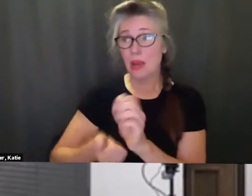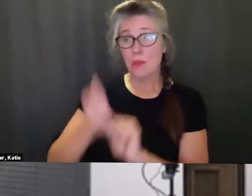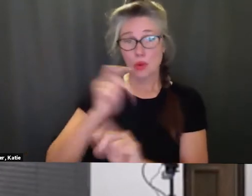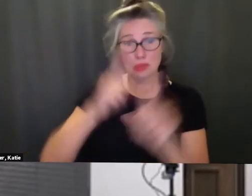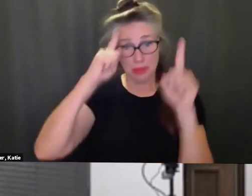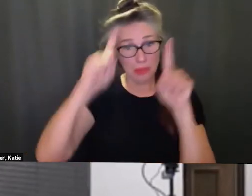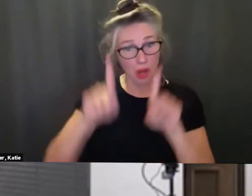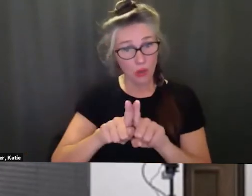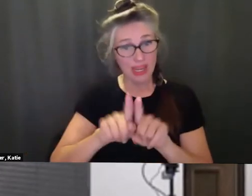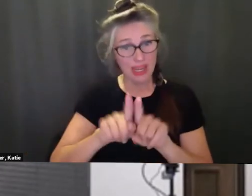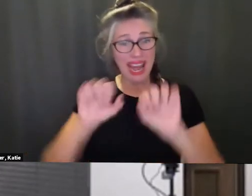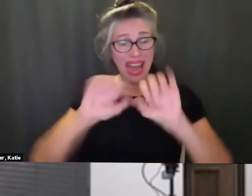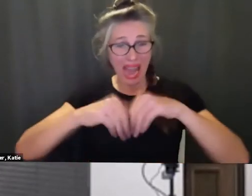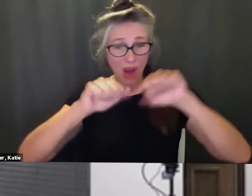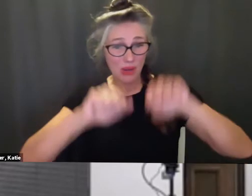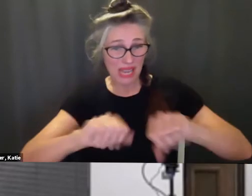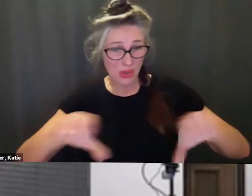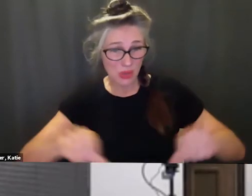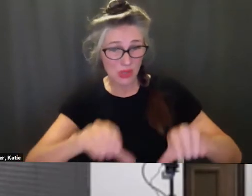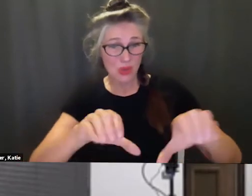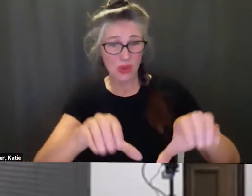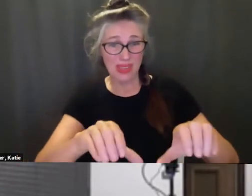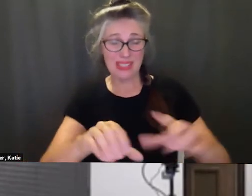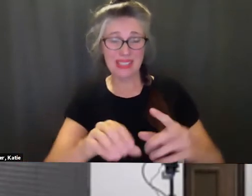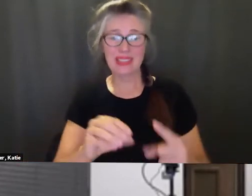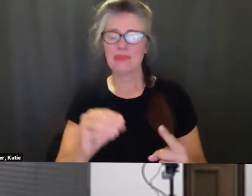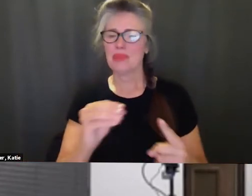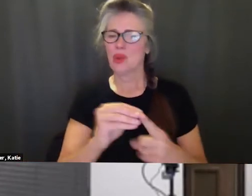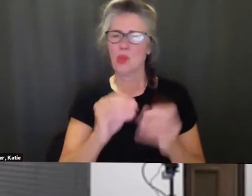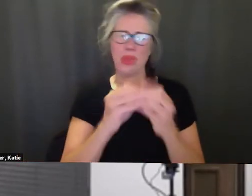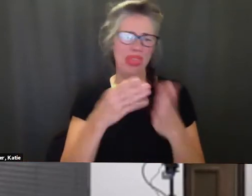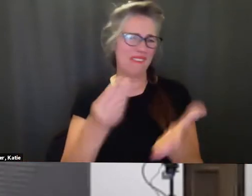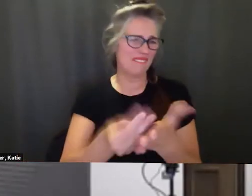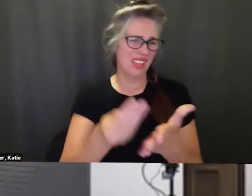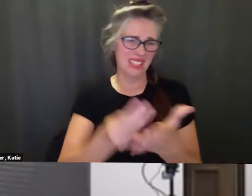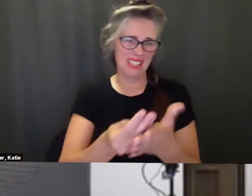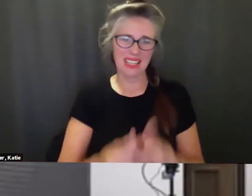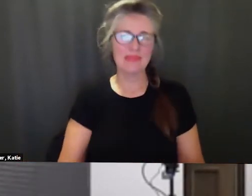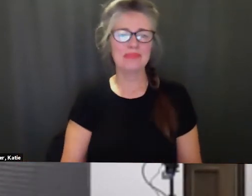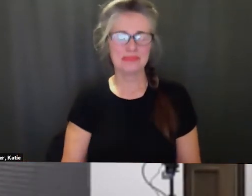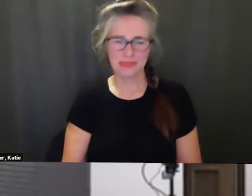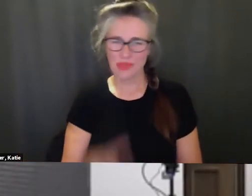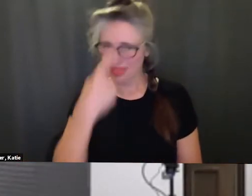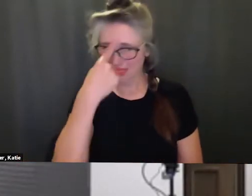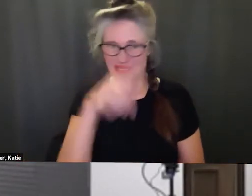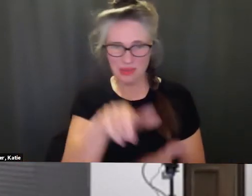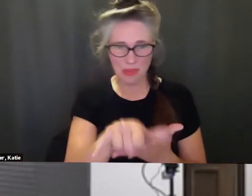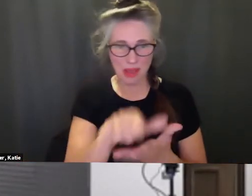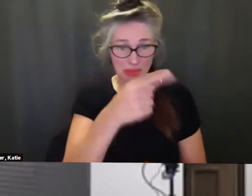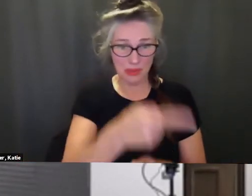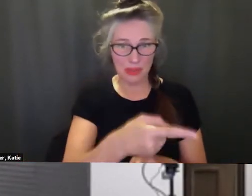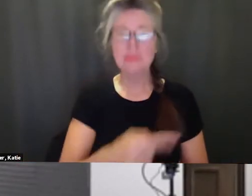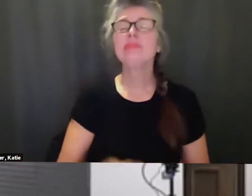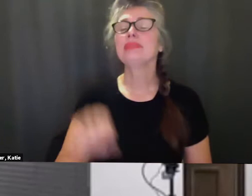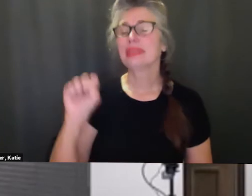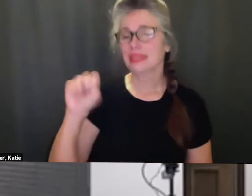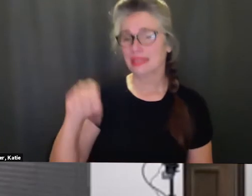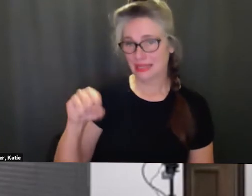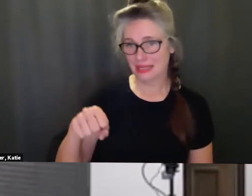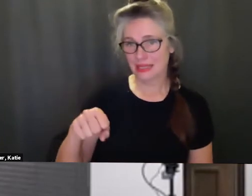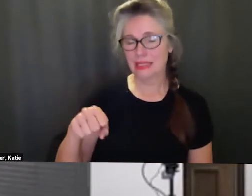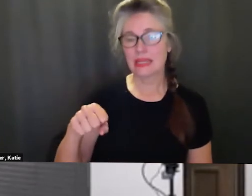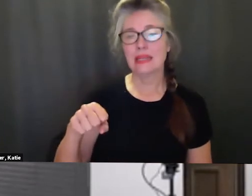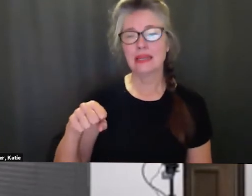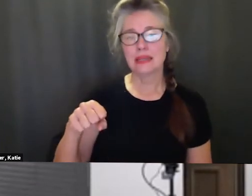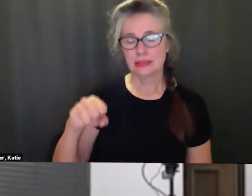we possibly do this, especially with no funding? Yes, and we have